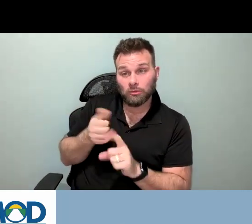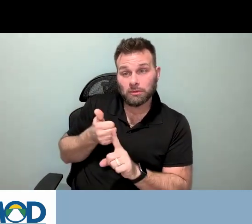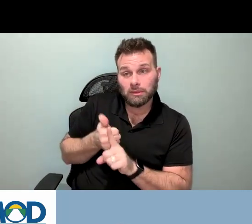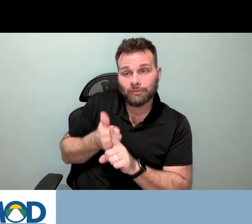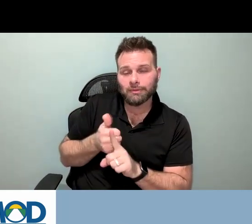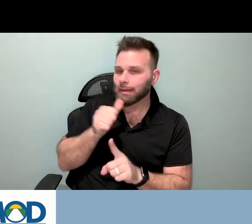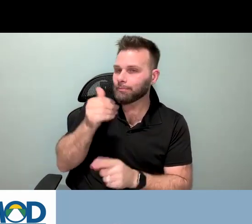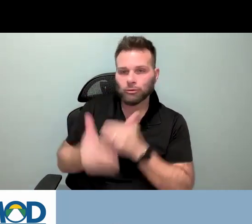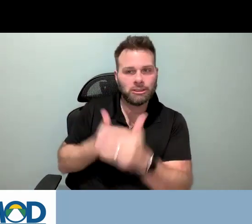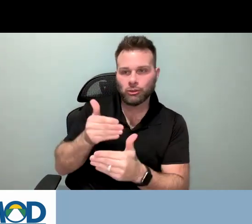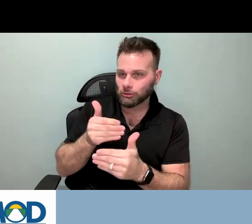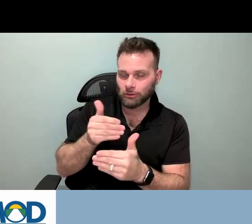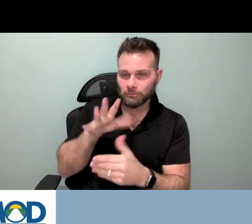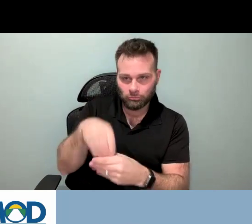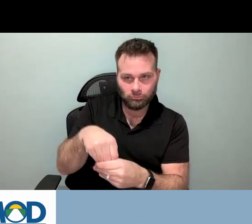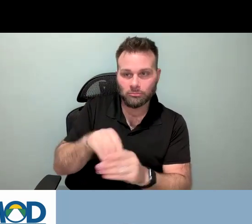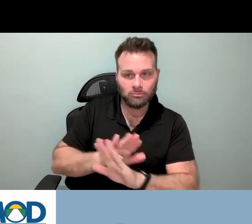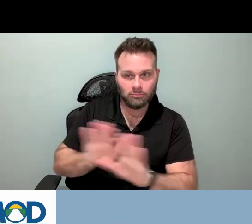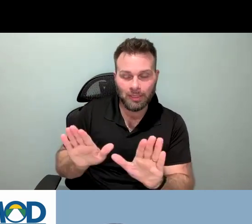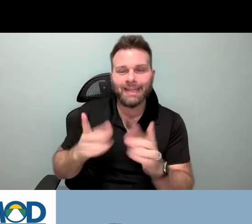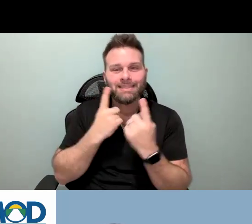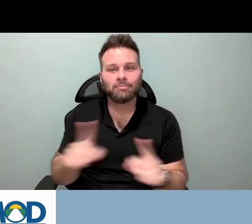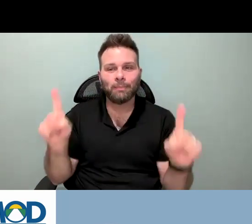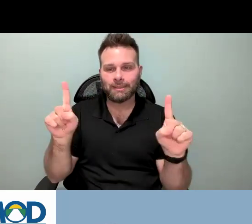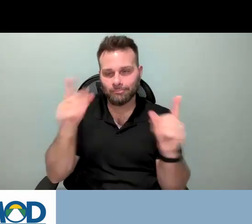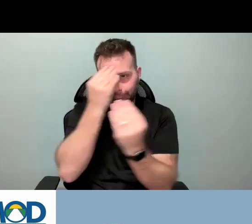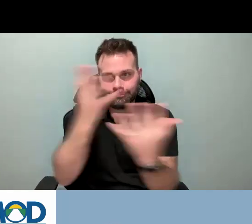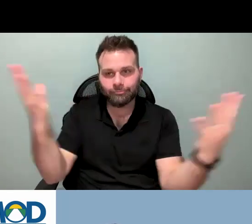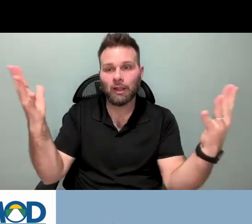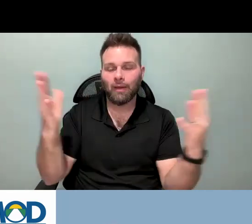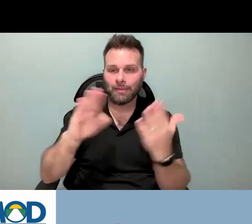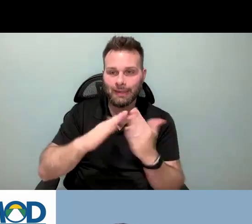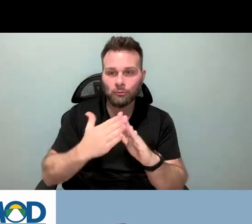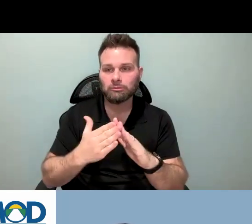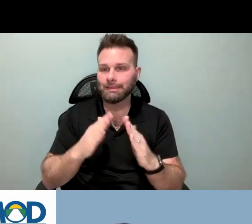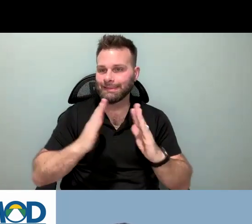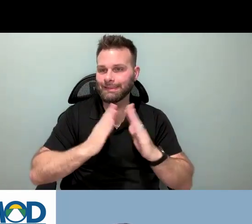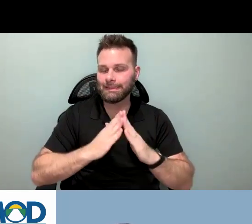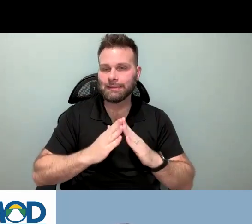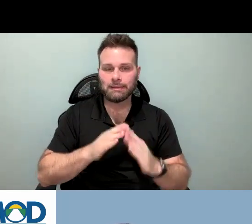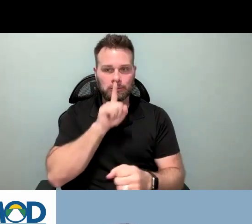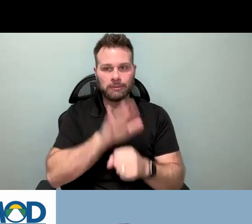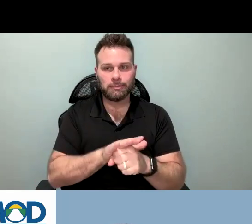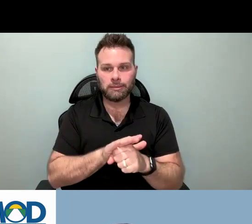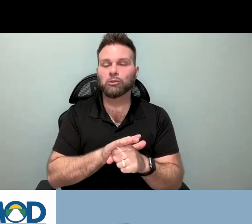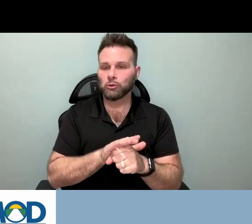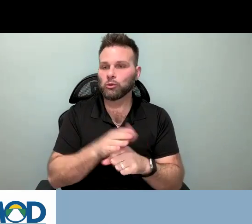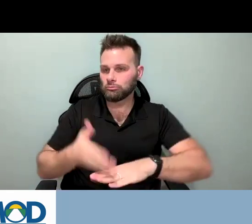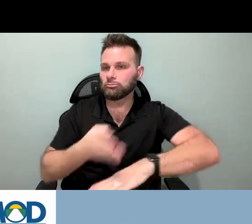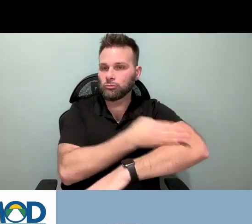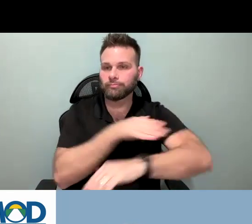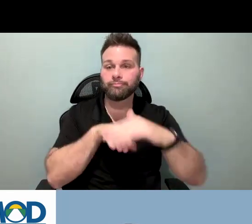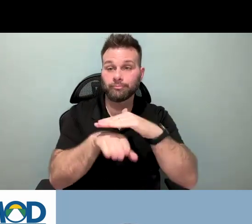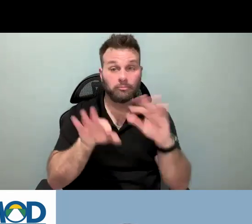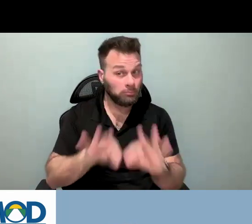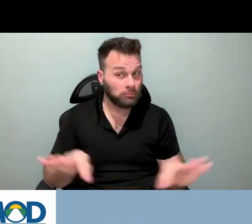procedural step. It's actually a public declaration of the town or city's commitment to improving accessibility. It's crucial